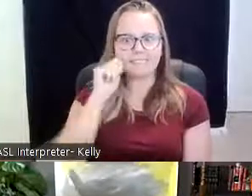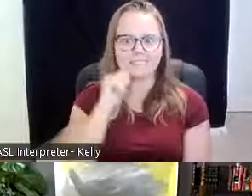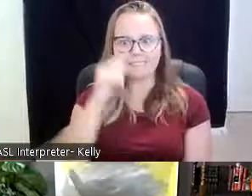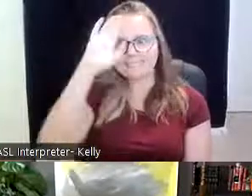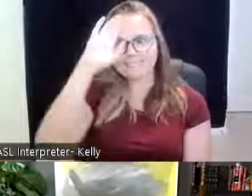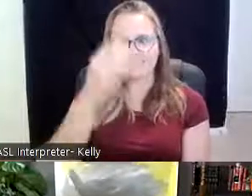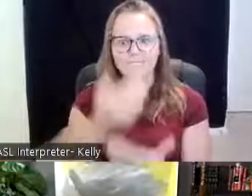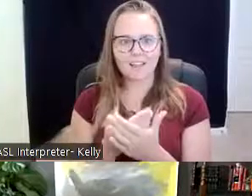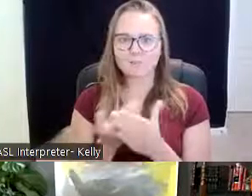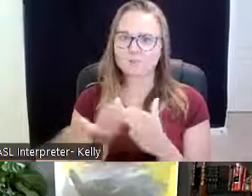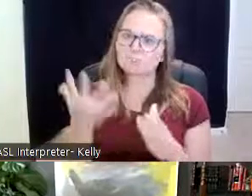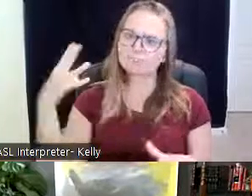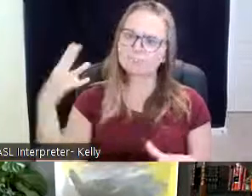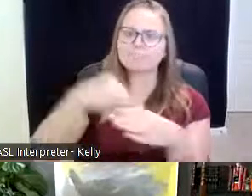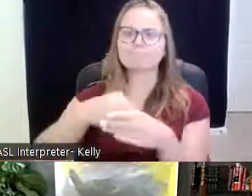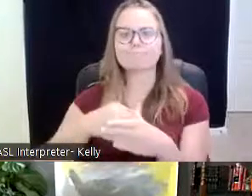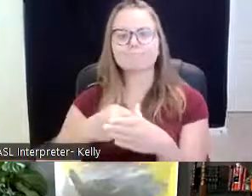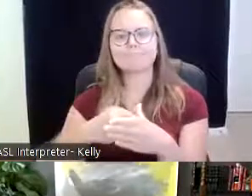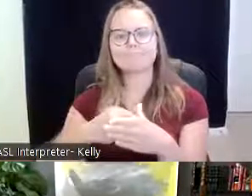in there and make some friends.